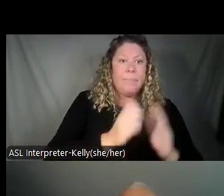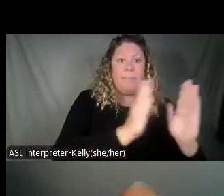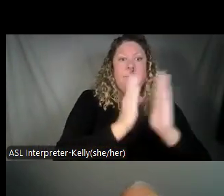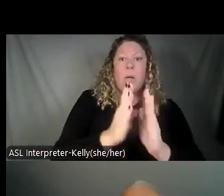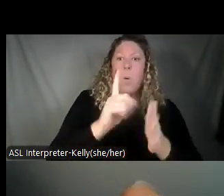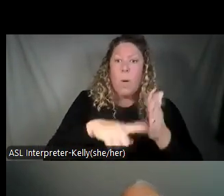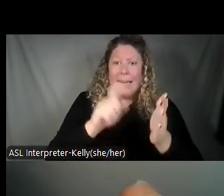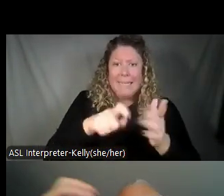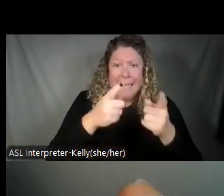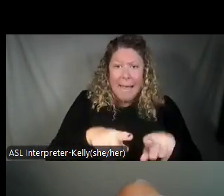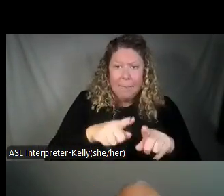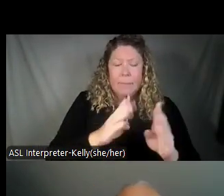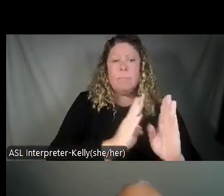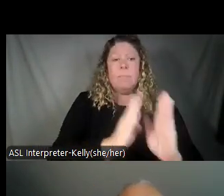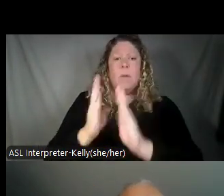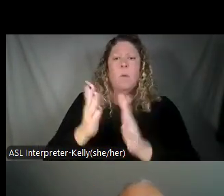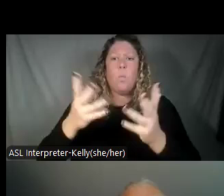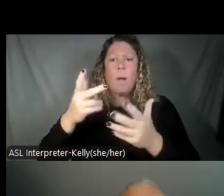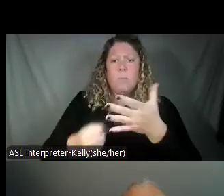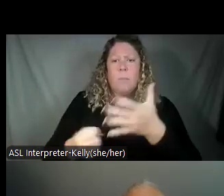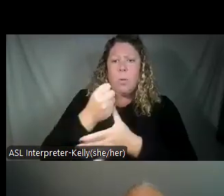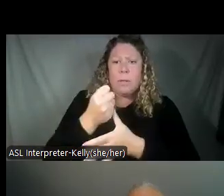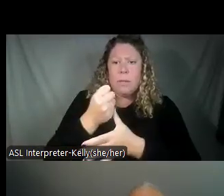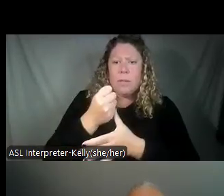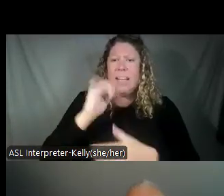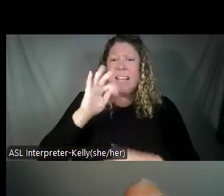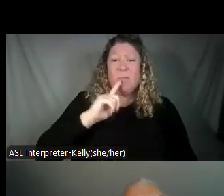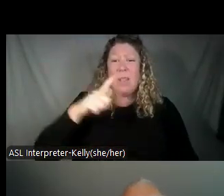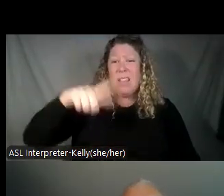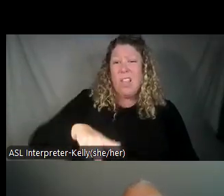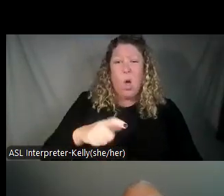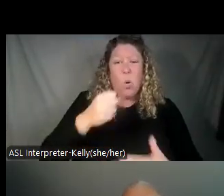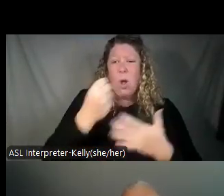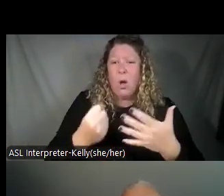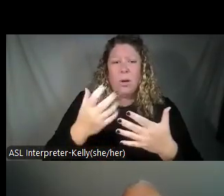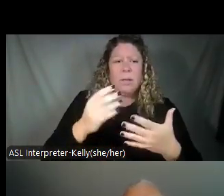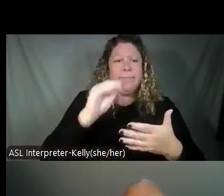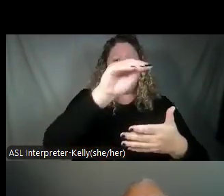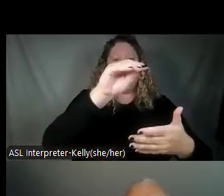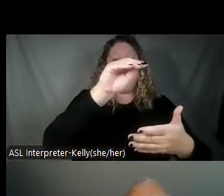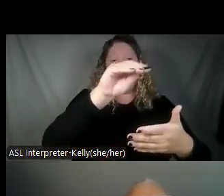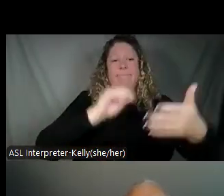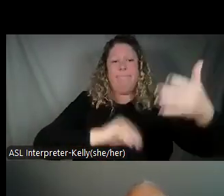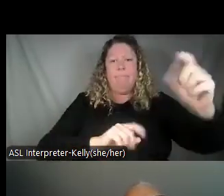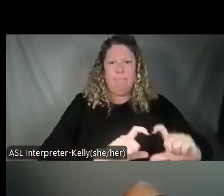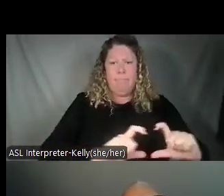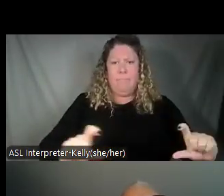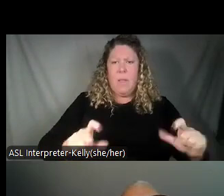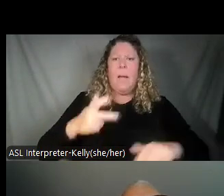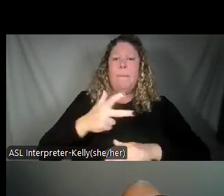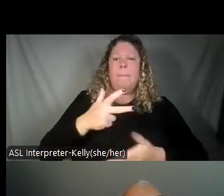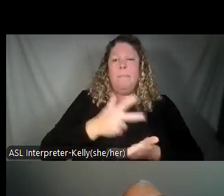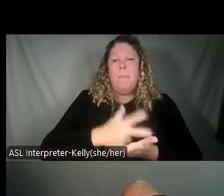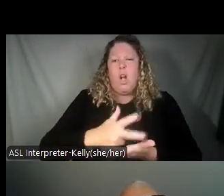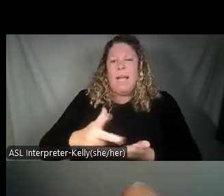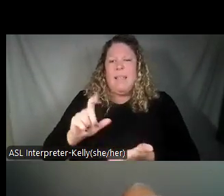figuring out the priority. Anything with too lower priority, put that down into the parking lot. And